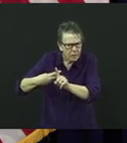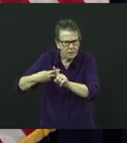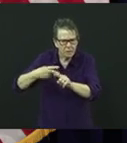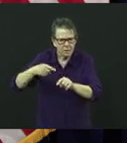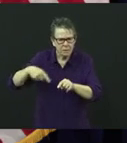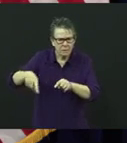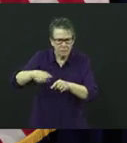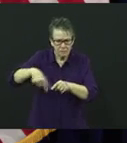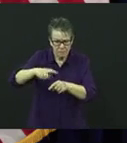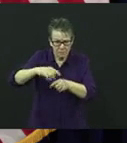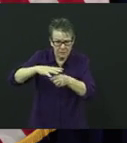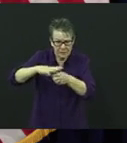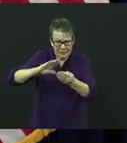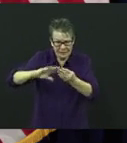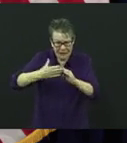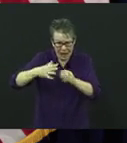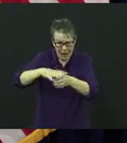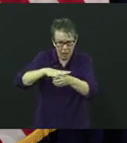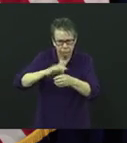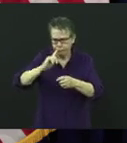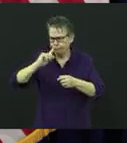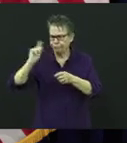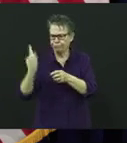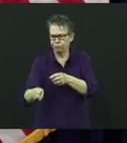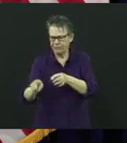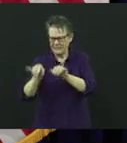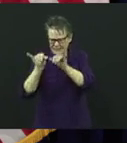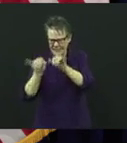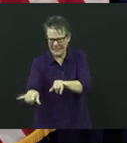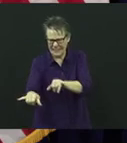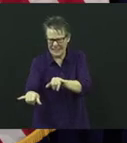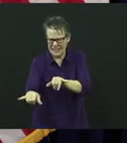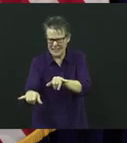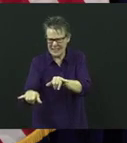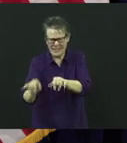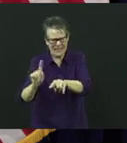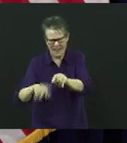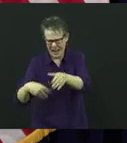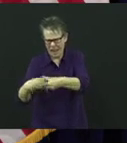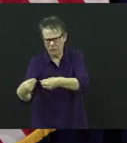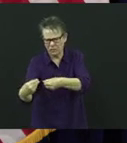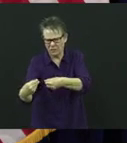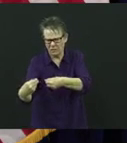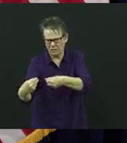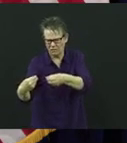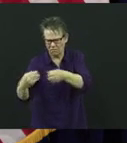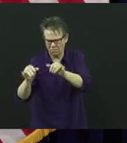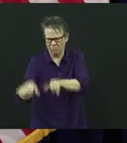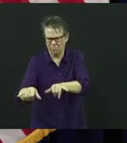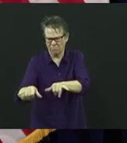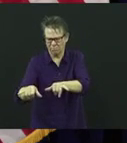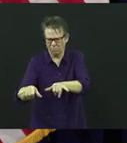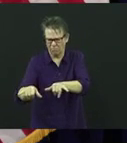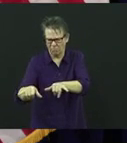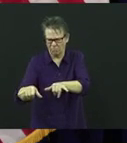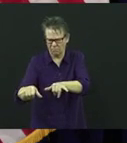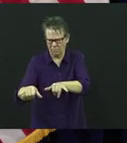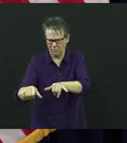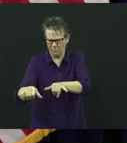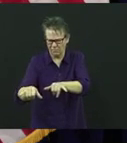and a public health standpoint, are independent orders like this one helpful or harmful? What was the community? I missed the